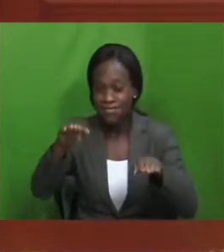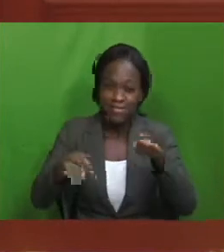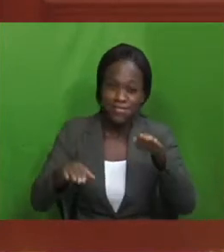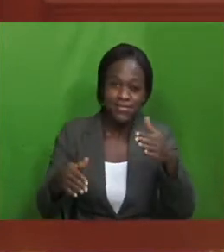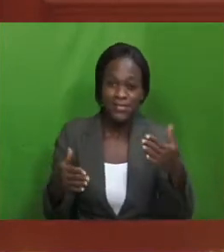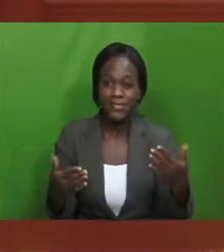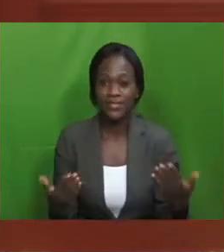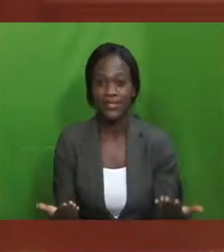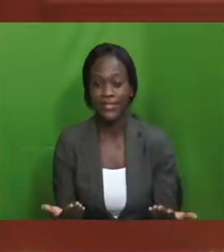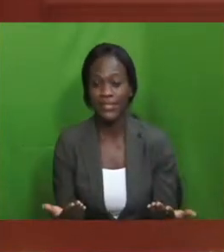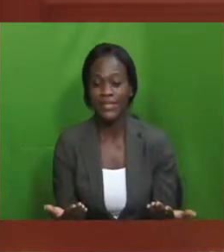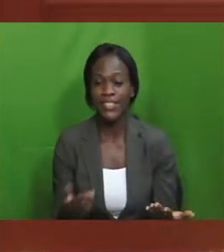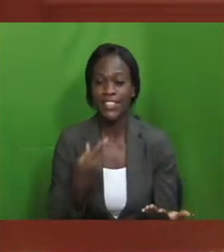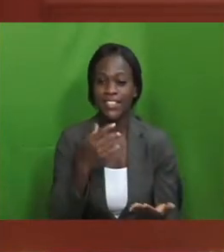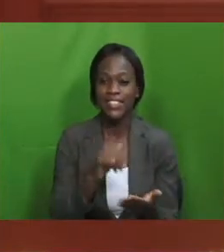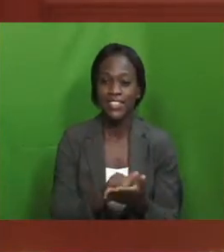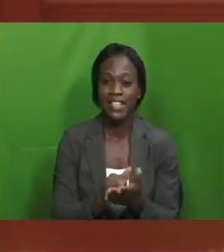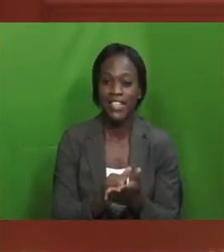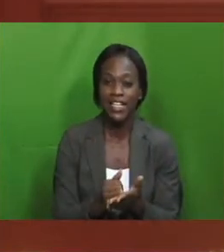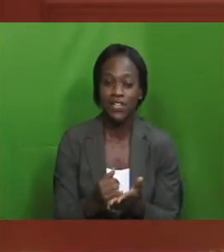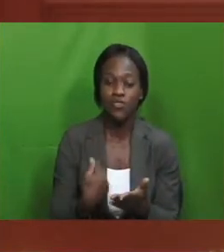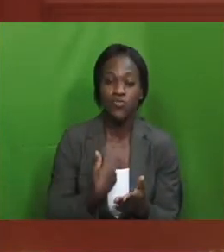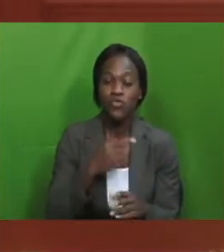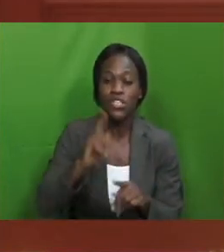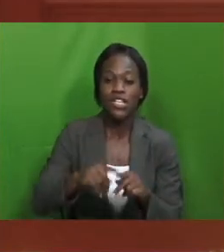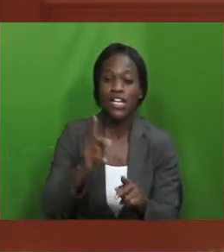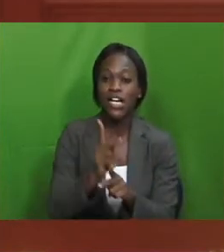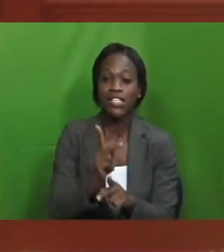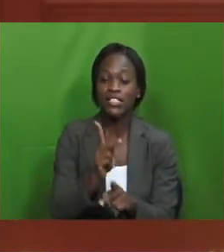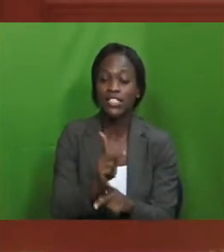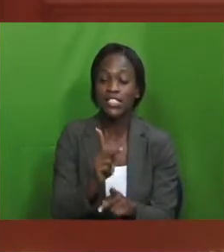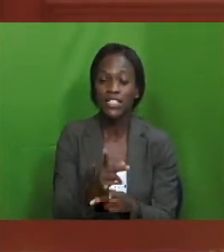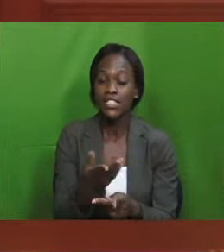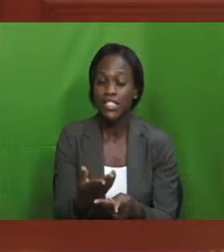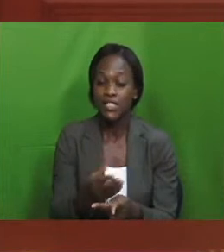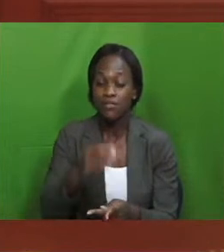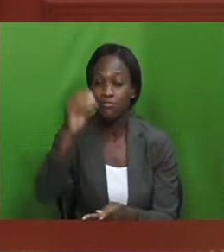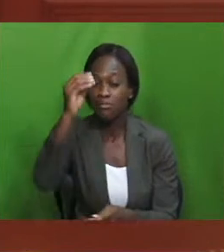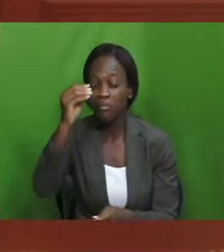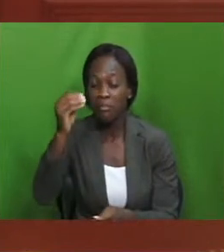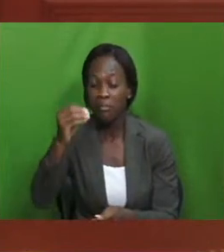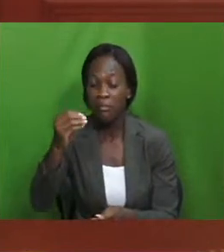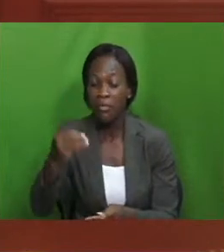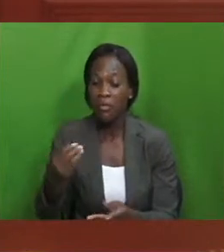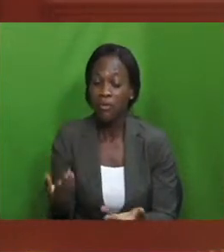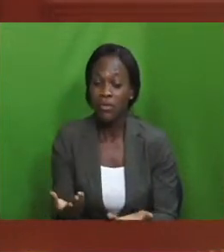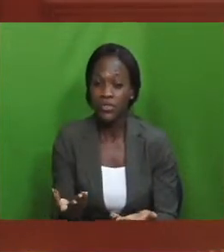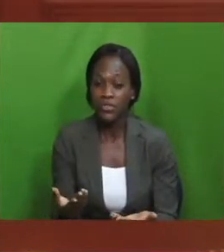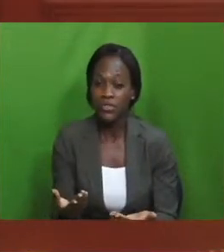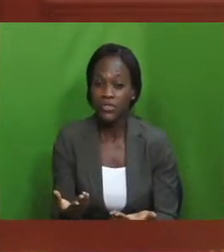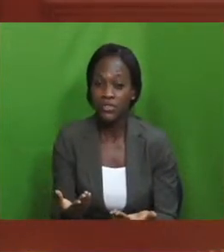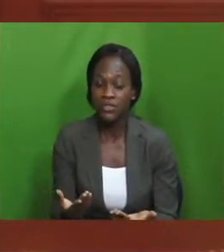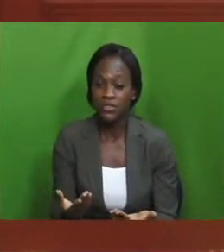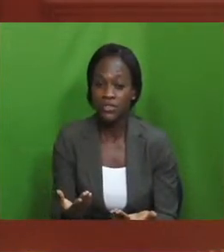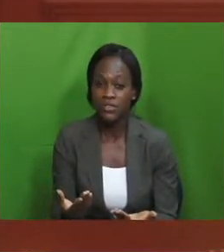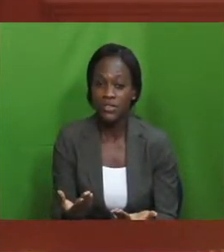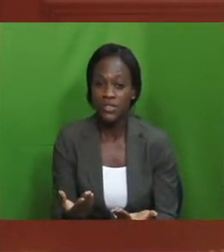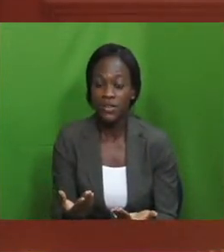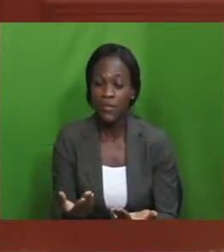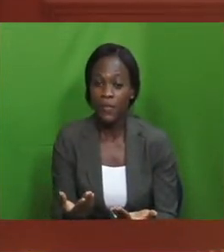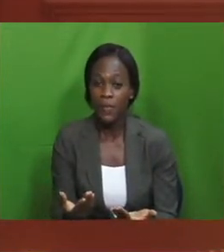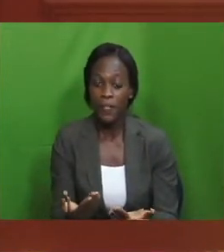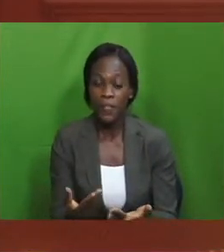for keeping inflation at single digit. Under President Mills, consistently for 2 years, inflation was